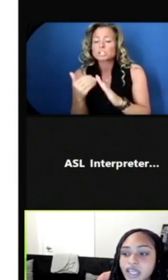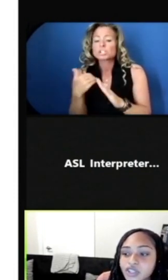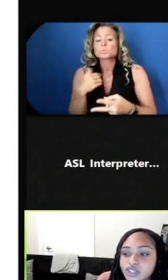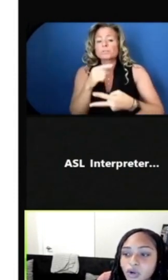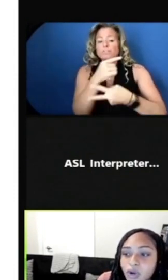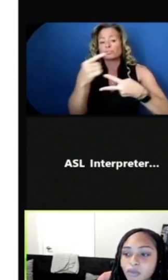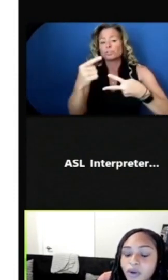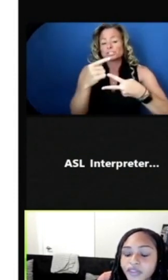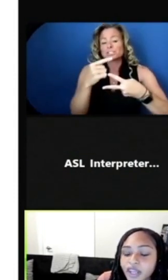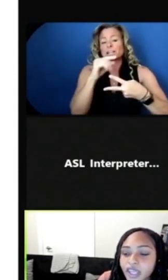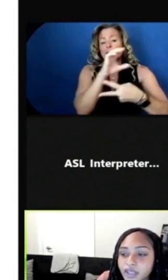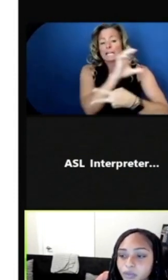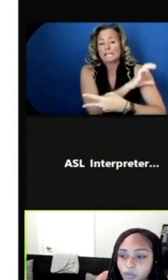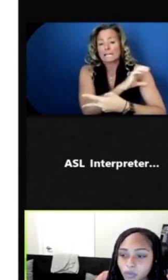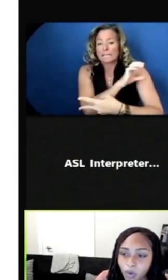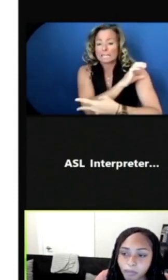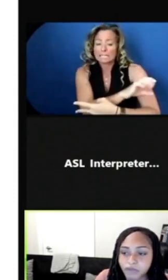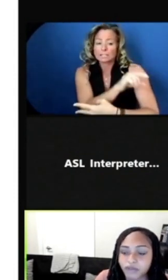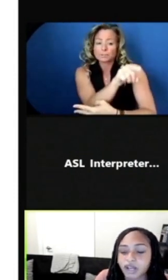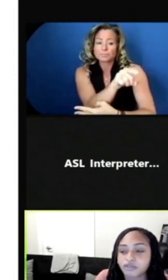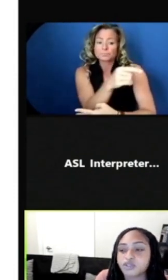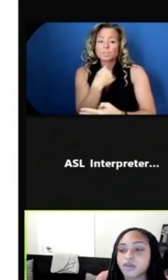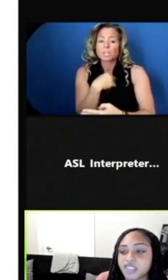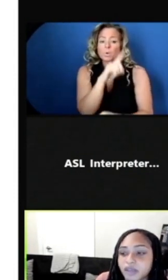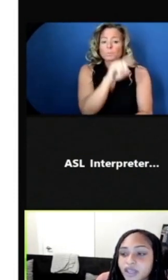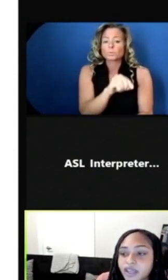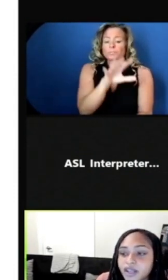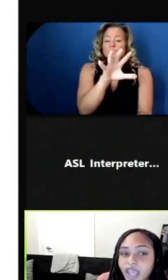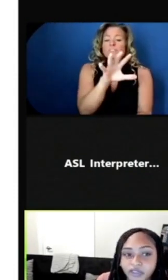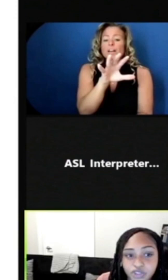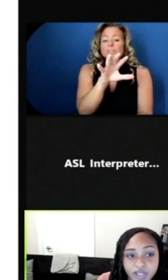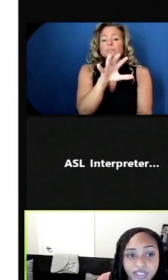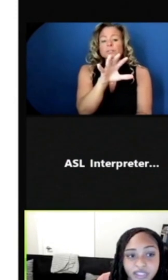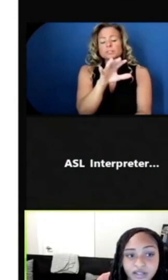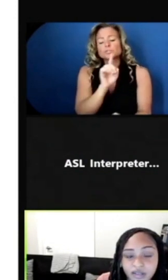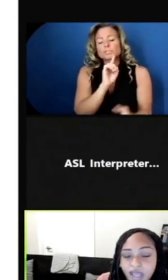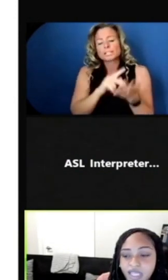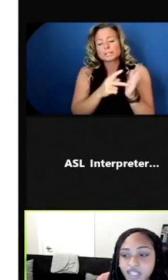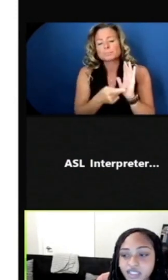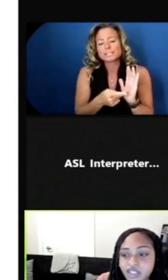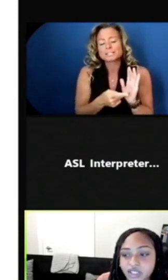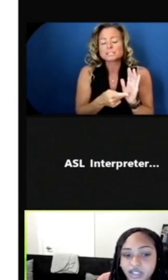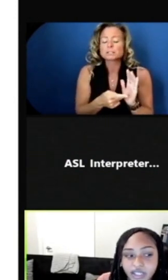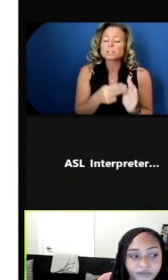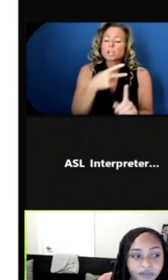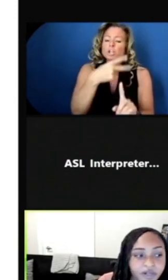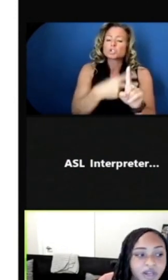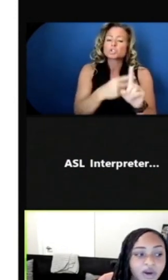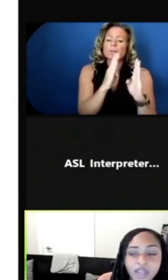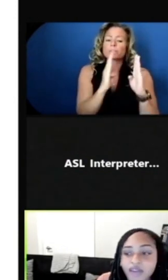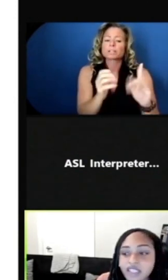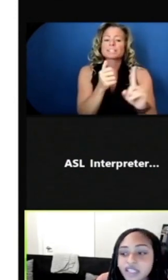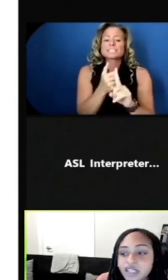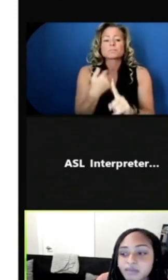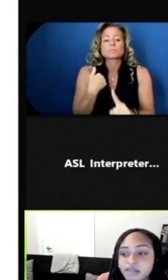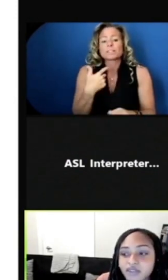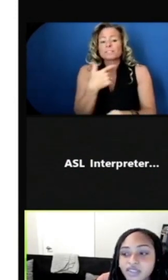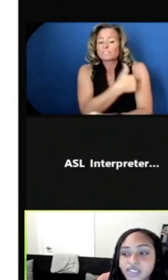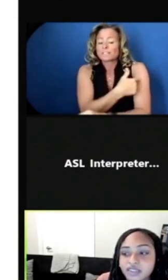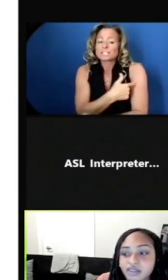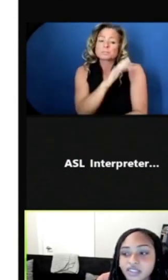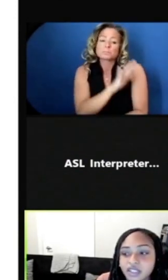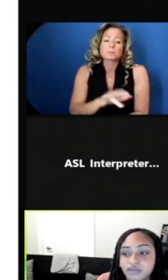clinic. So within a 1.5-2 month span at the Drayson Center, the mass vaccination clinic effort, we have vaccinated